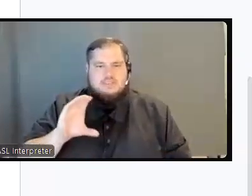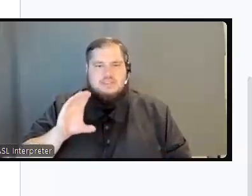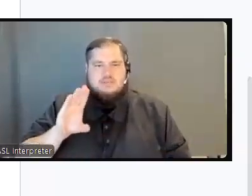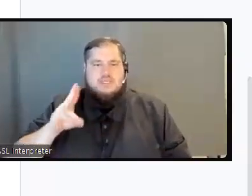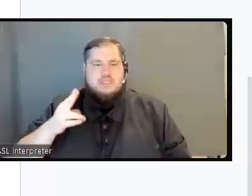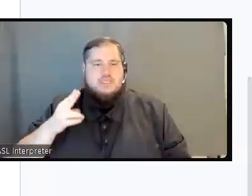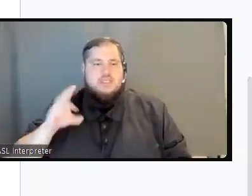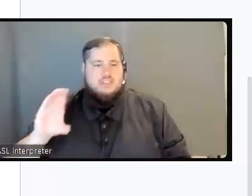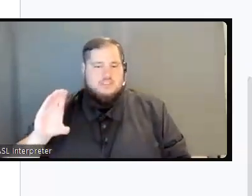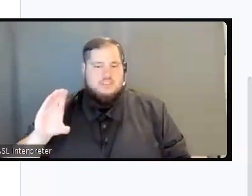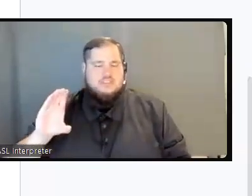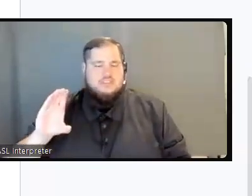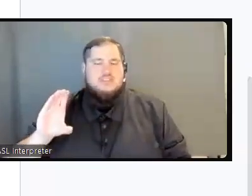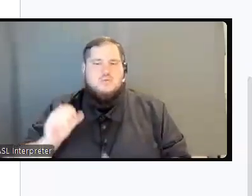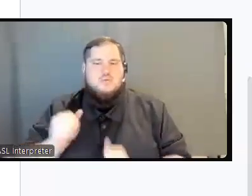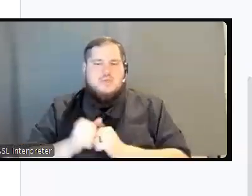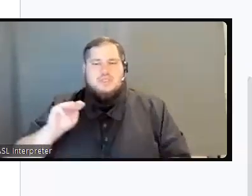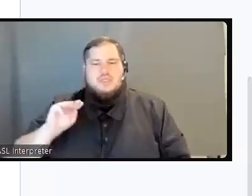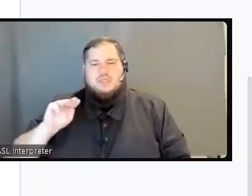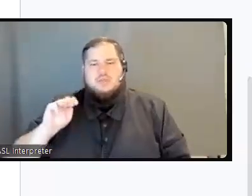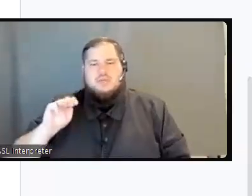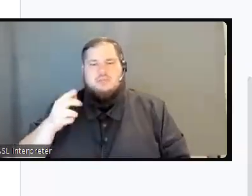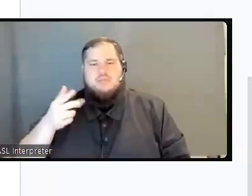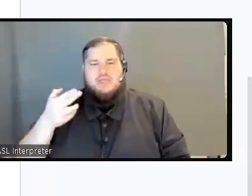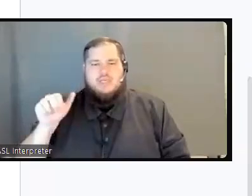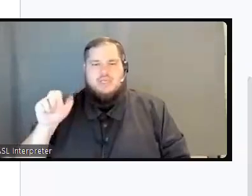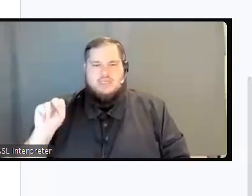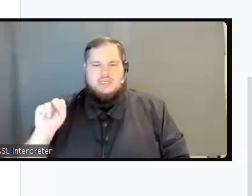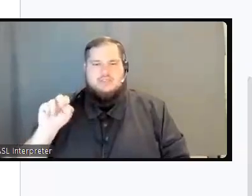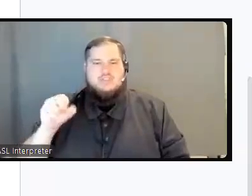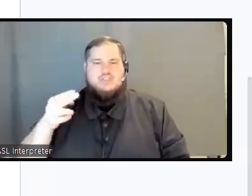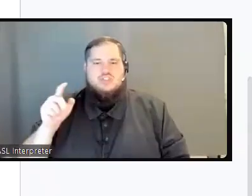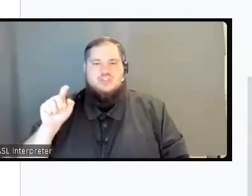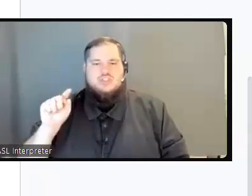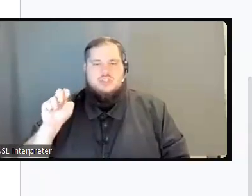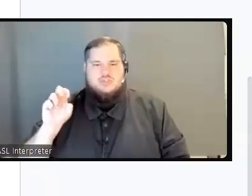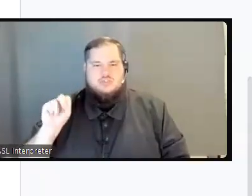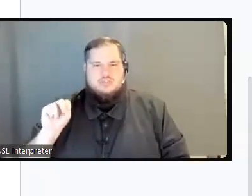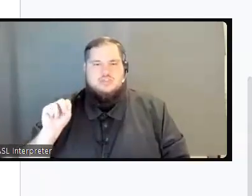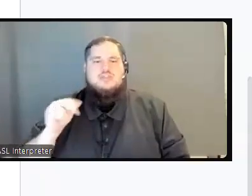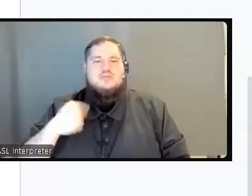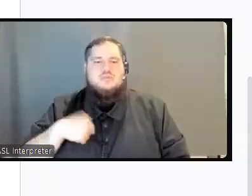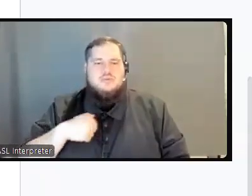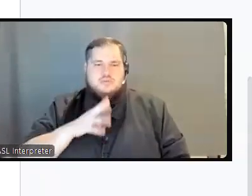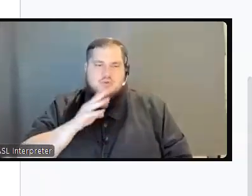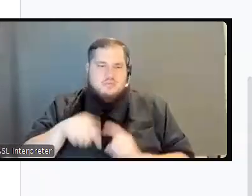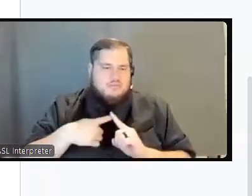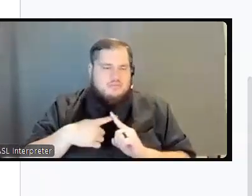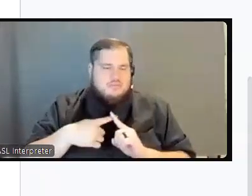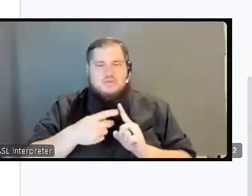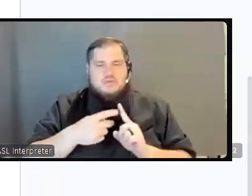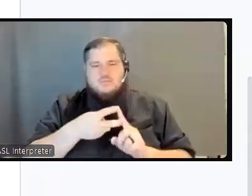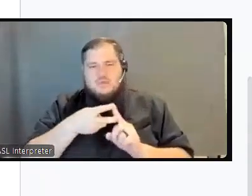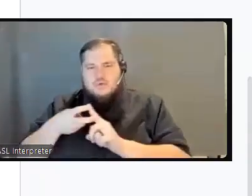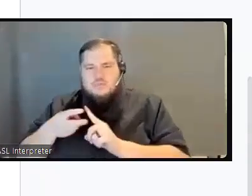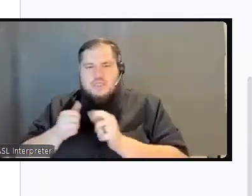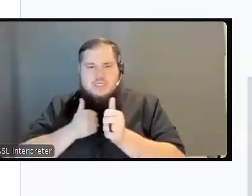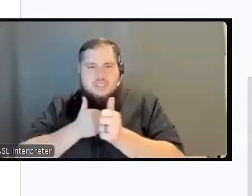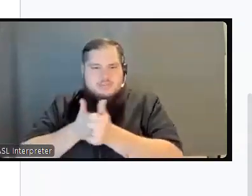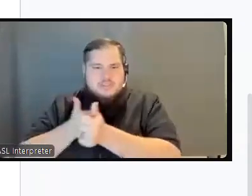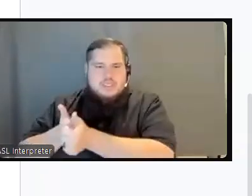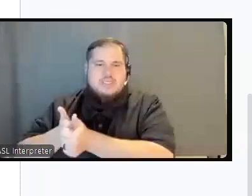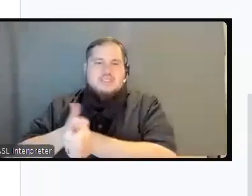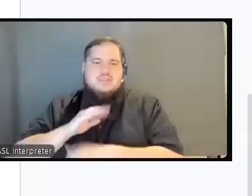CCBHC review with Megan Shelton. We'll talk about membership and recruitment updates, making sure that we have all of our council